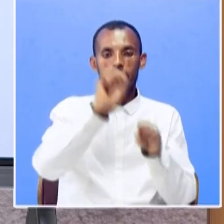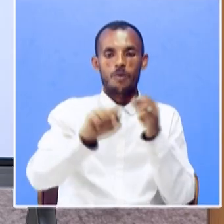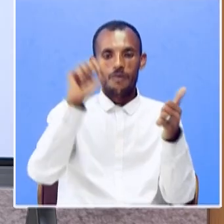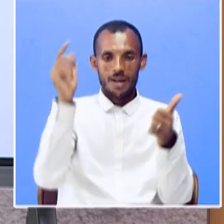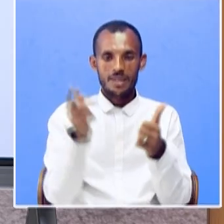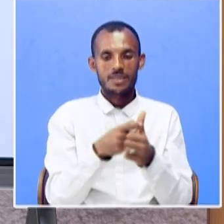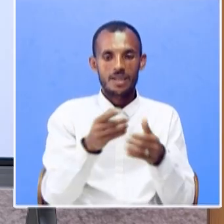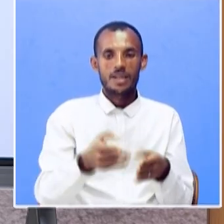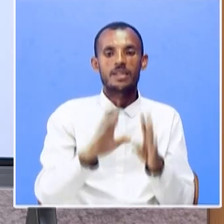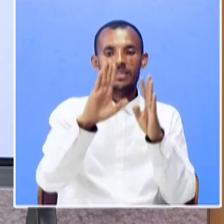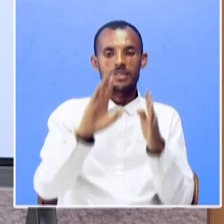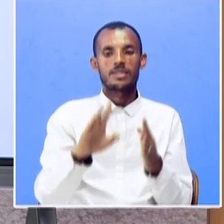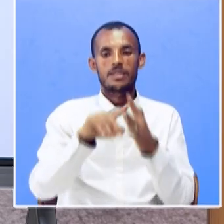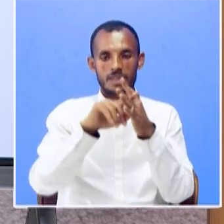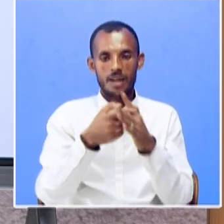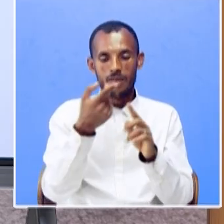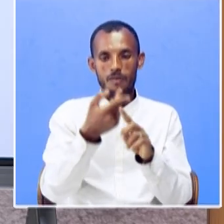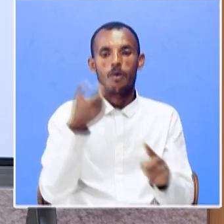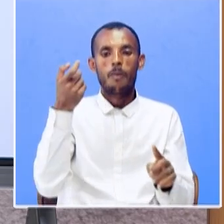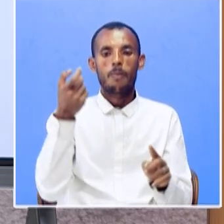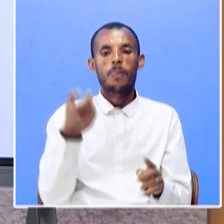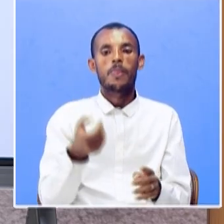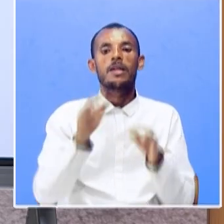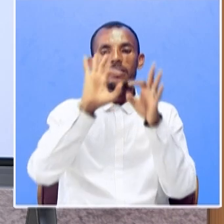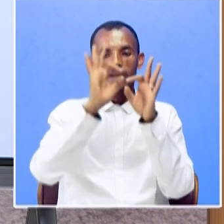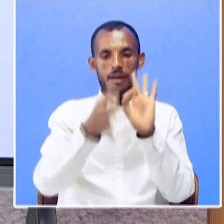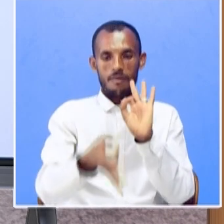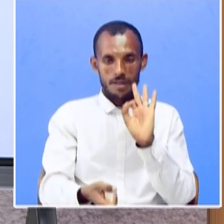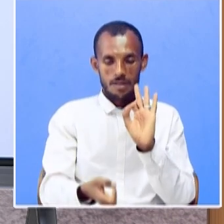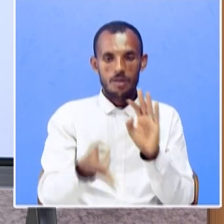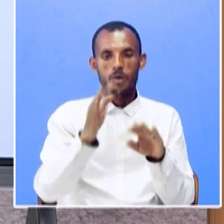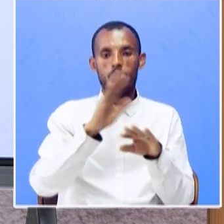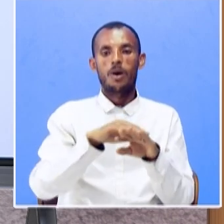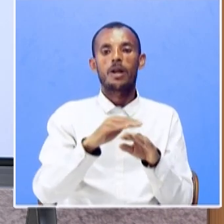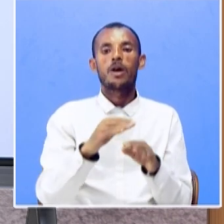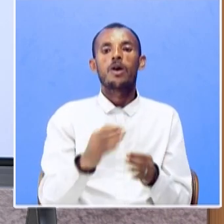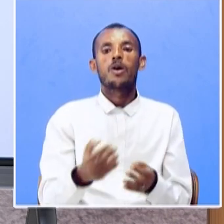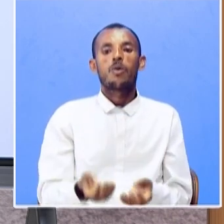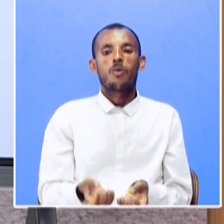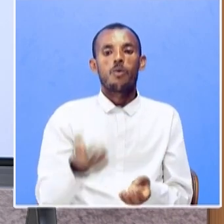first, let's start from the definition of quadrilateral.